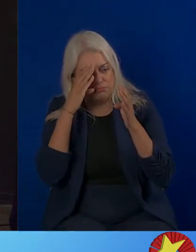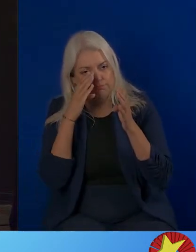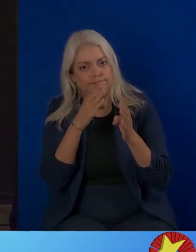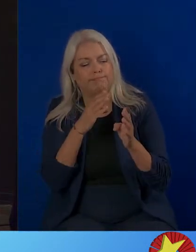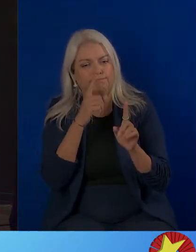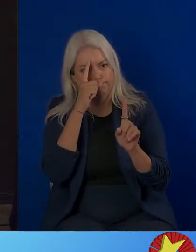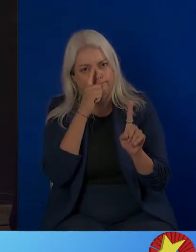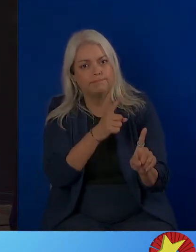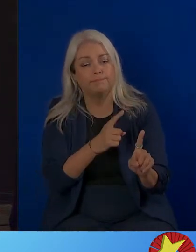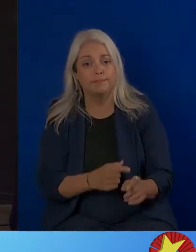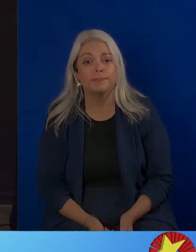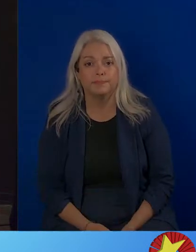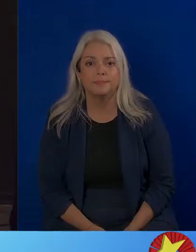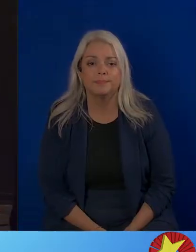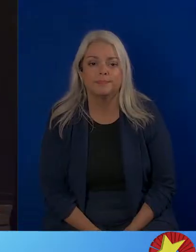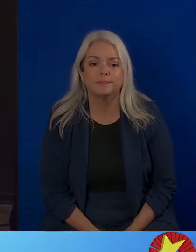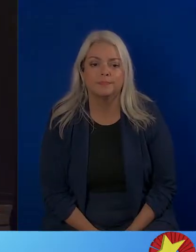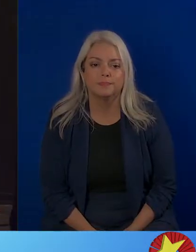high school.